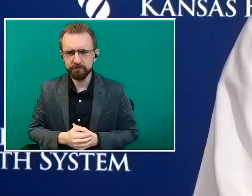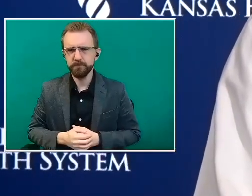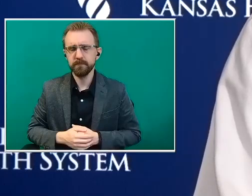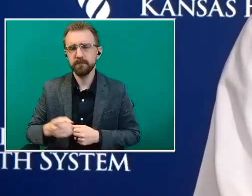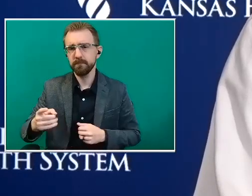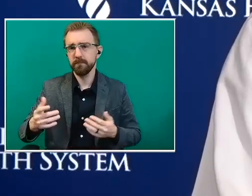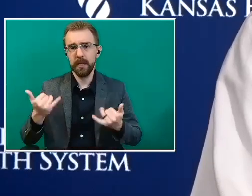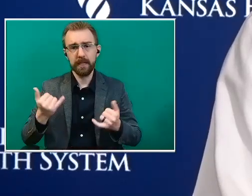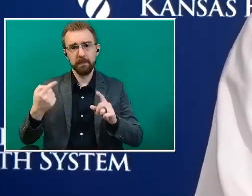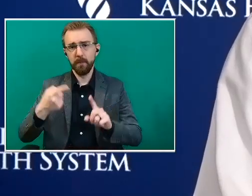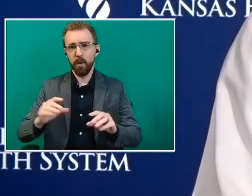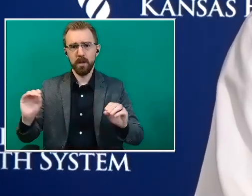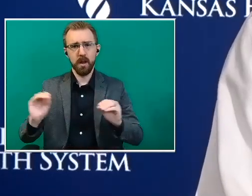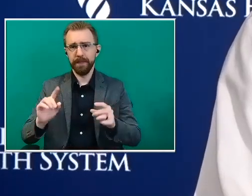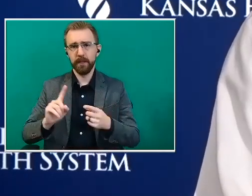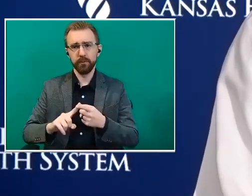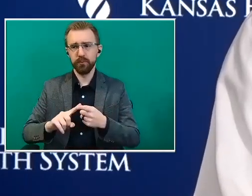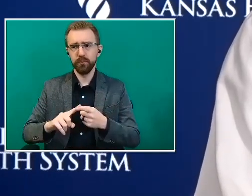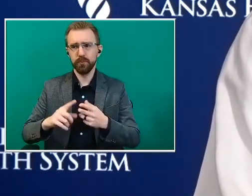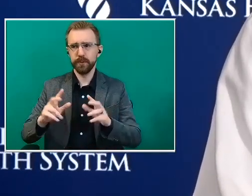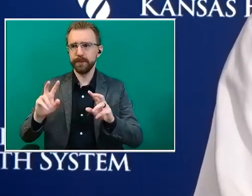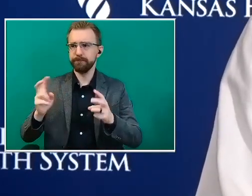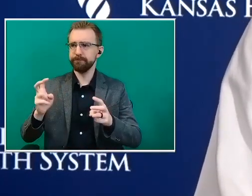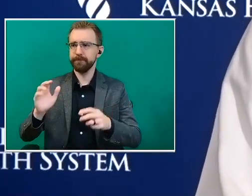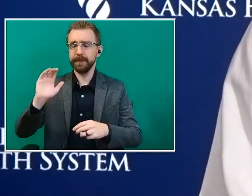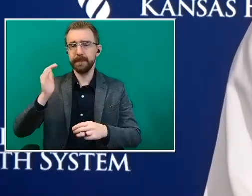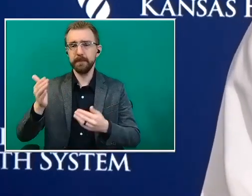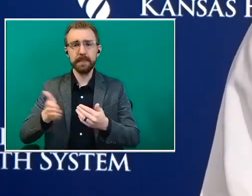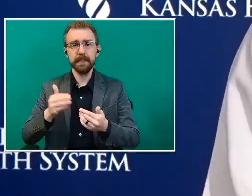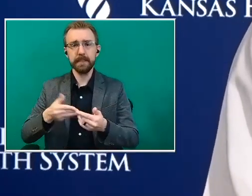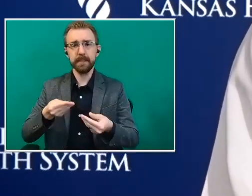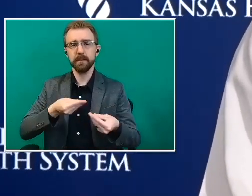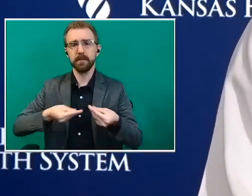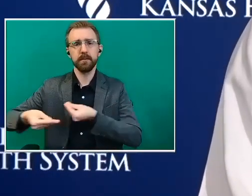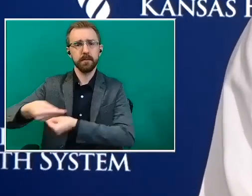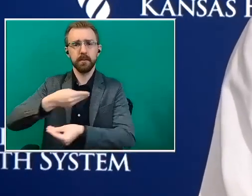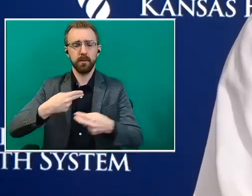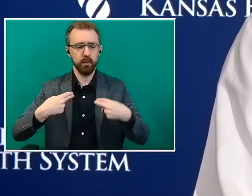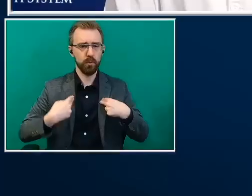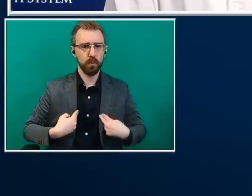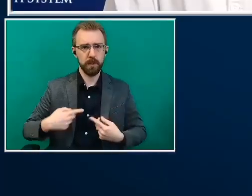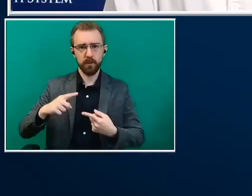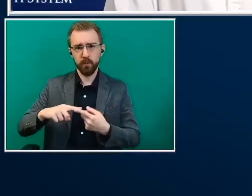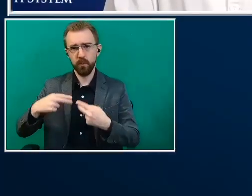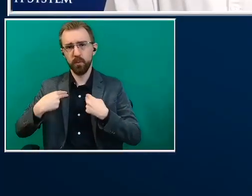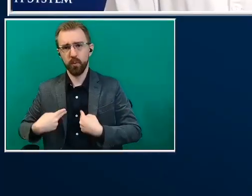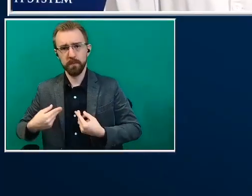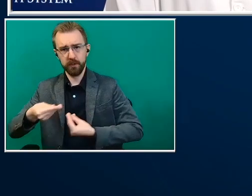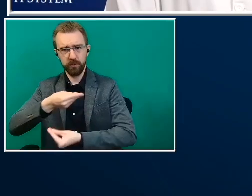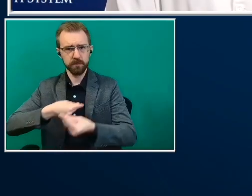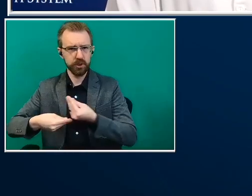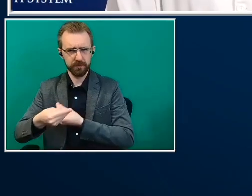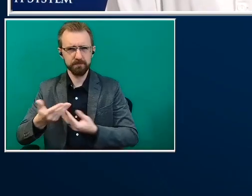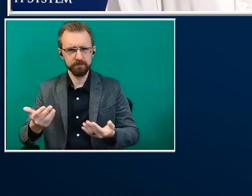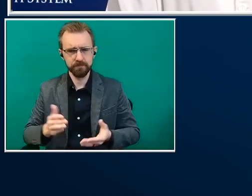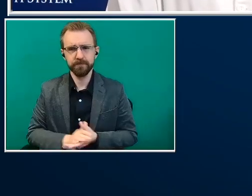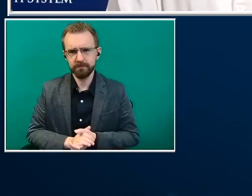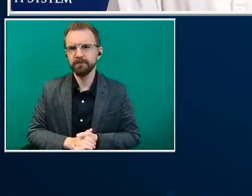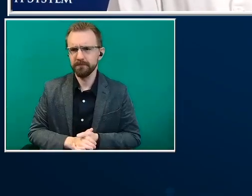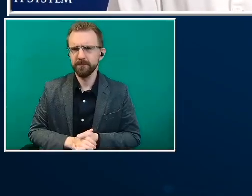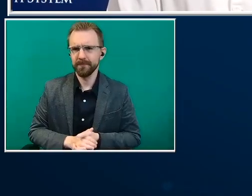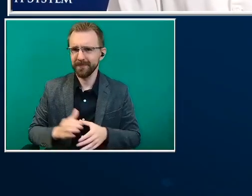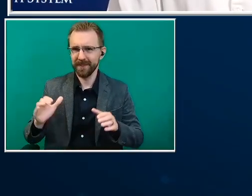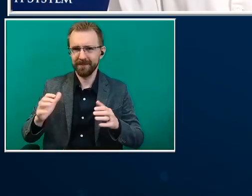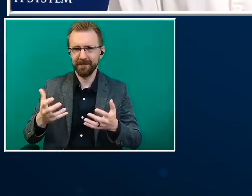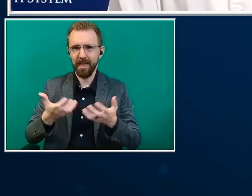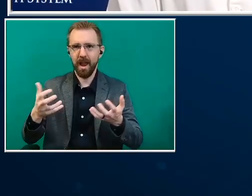to suggest easy transmission from human to human of H5N1. So a lot of kind of to do about nothing right there is kind of what